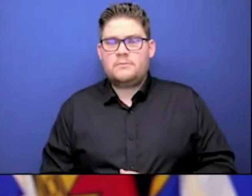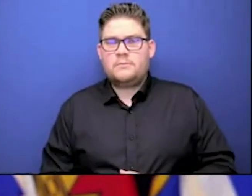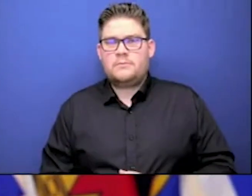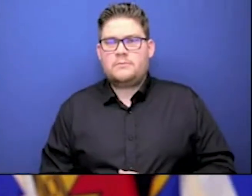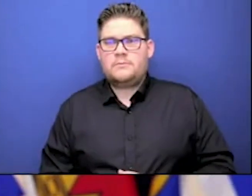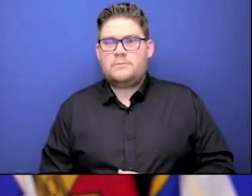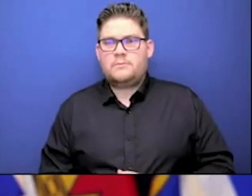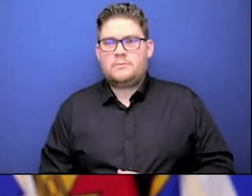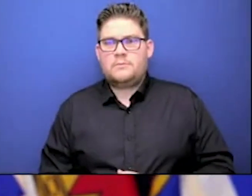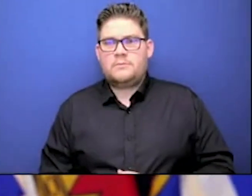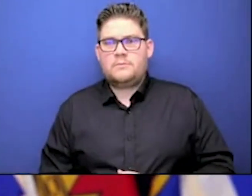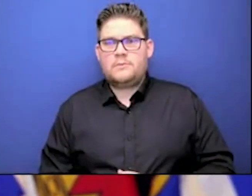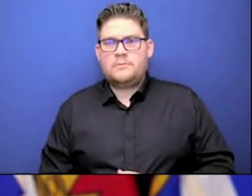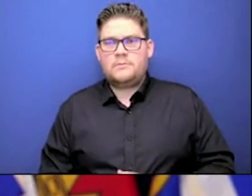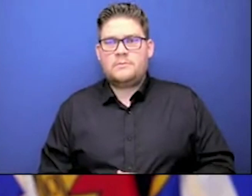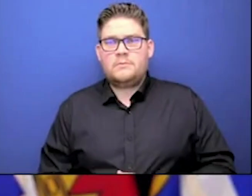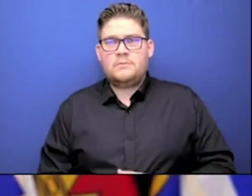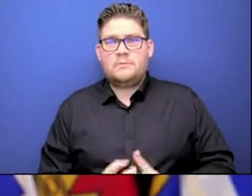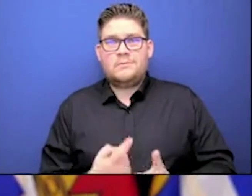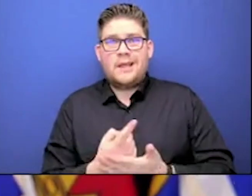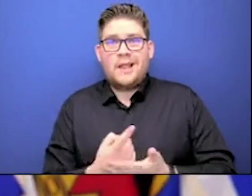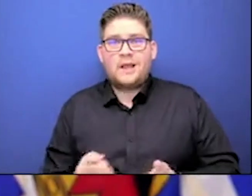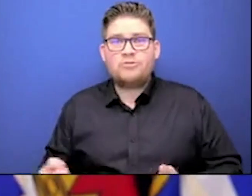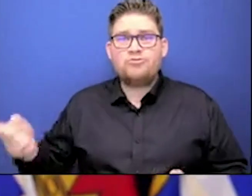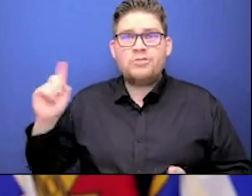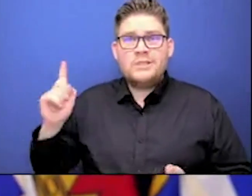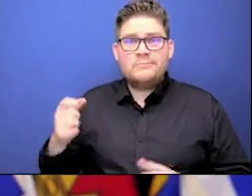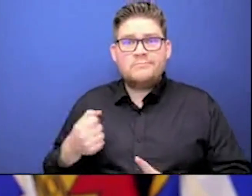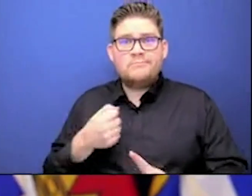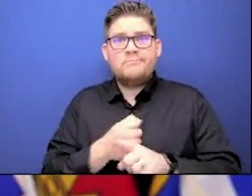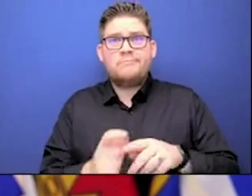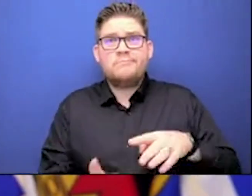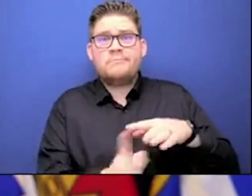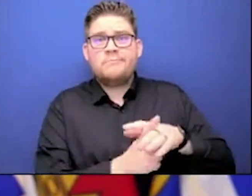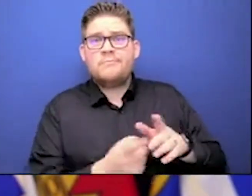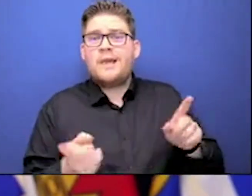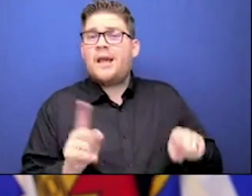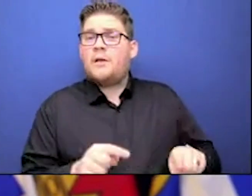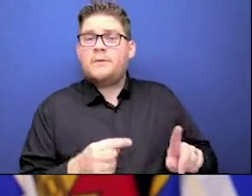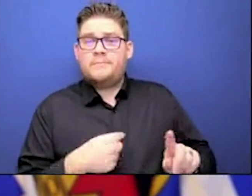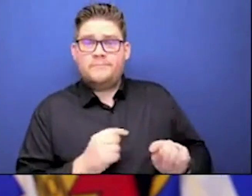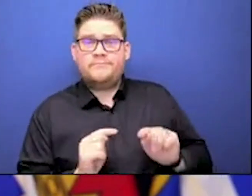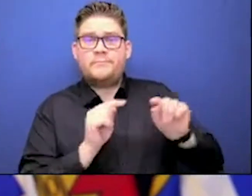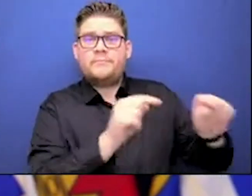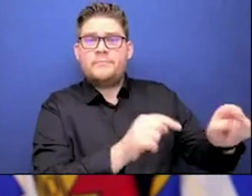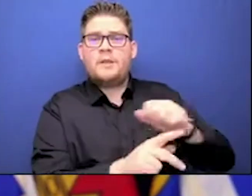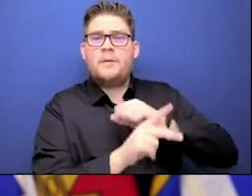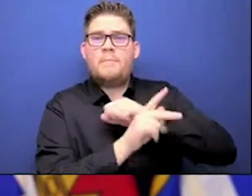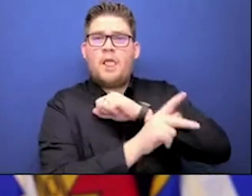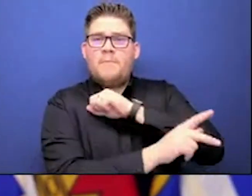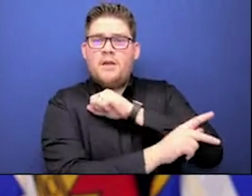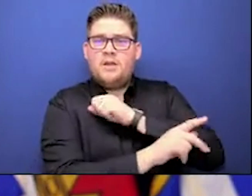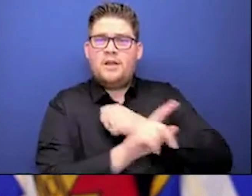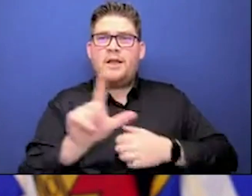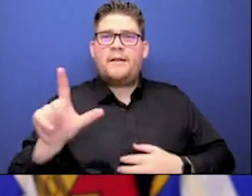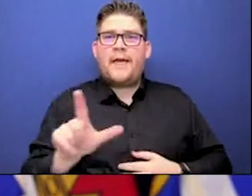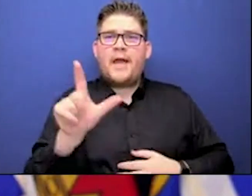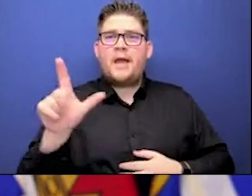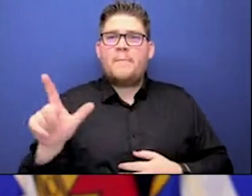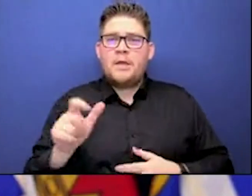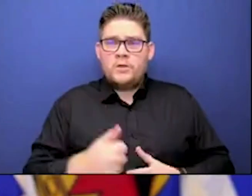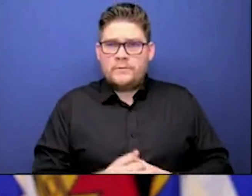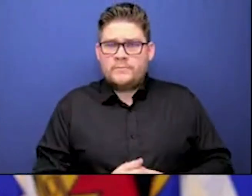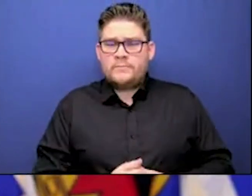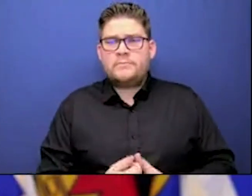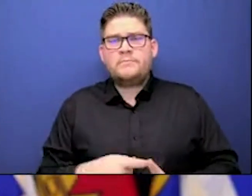to be in the legislative library, and it was open to a page from April of 1955 when the